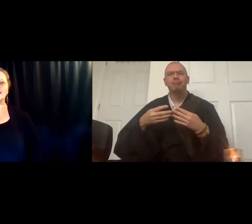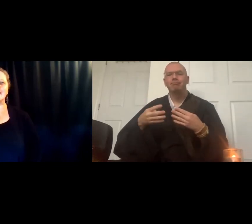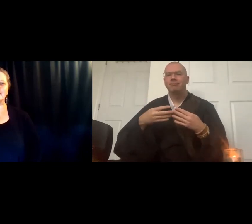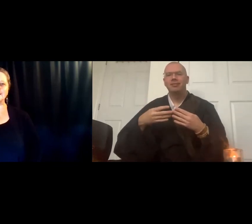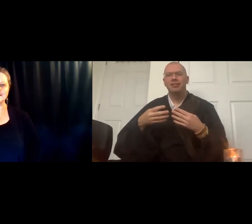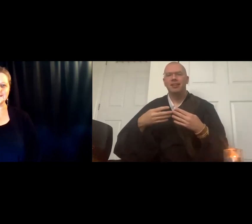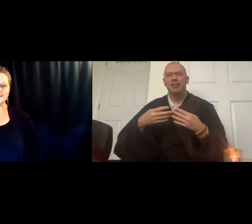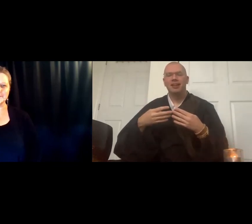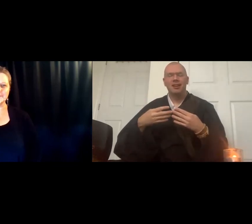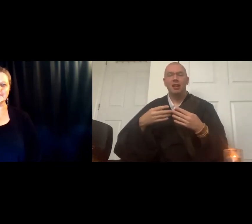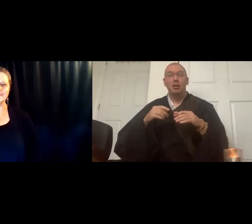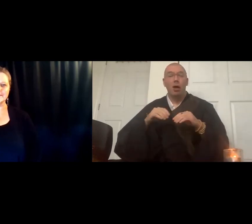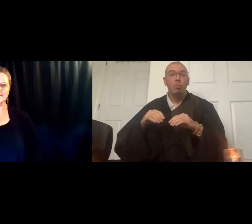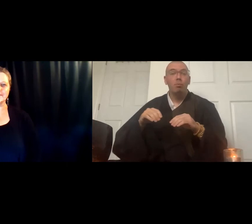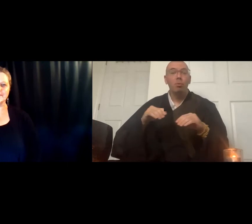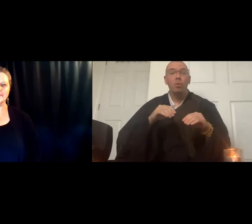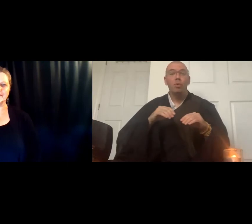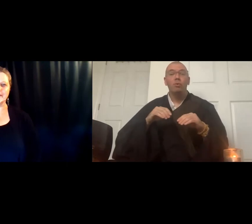It's a gate.